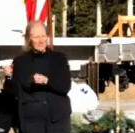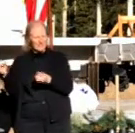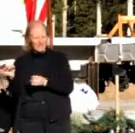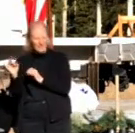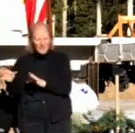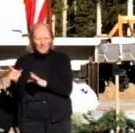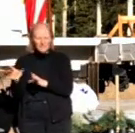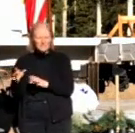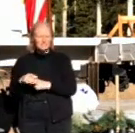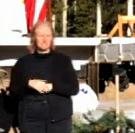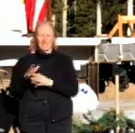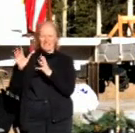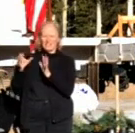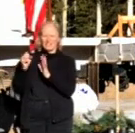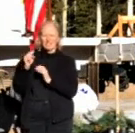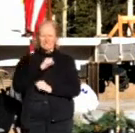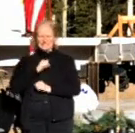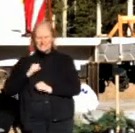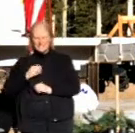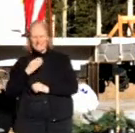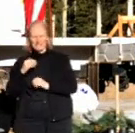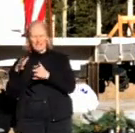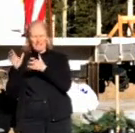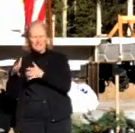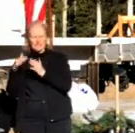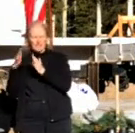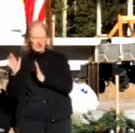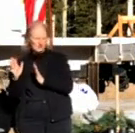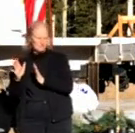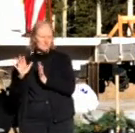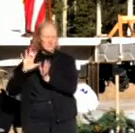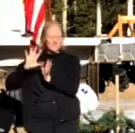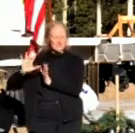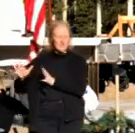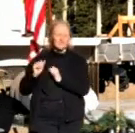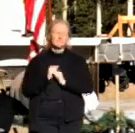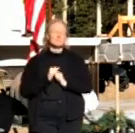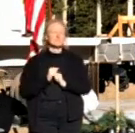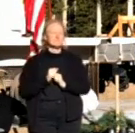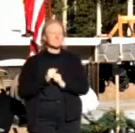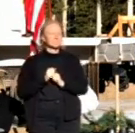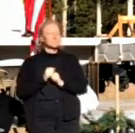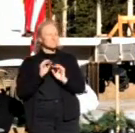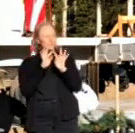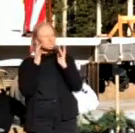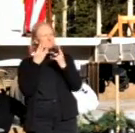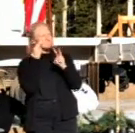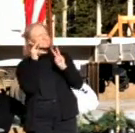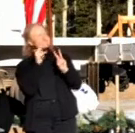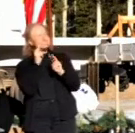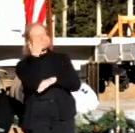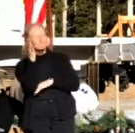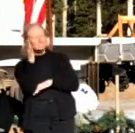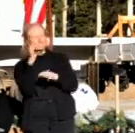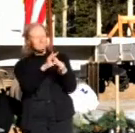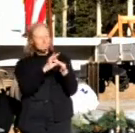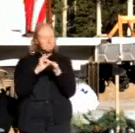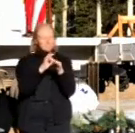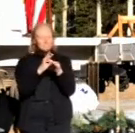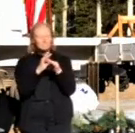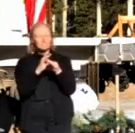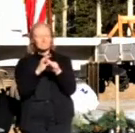in the Senate, leave it in the House, leave it in the President's office, and join in peace and harmony, just